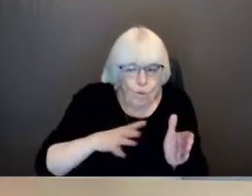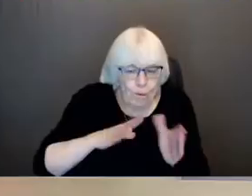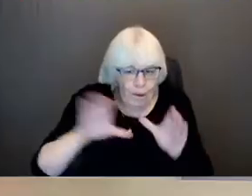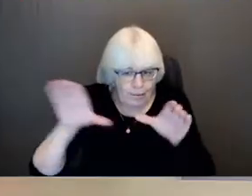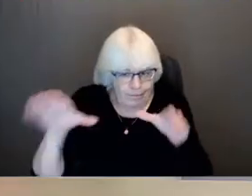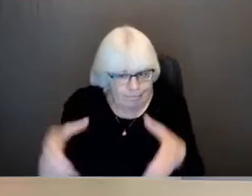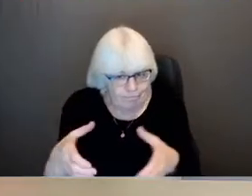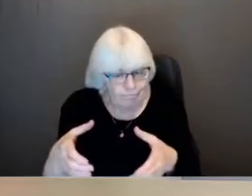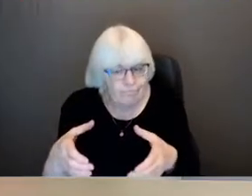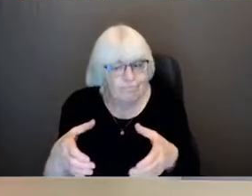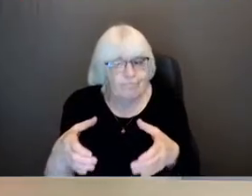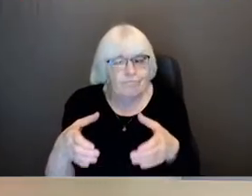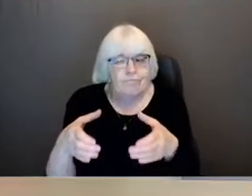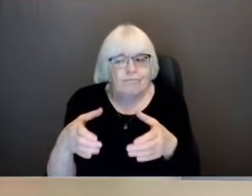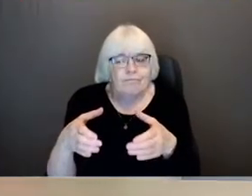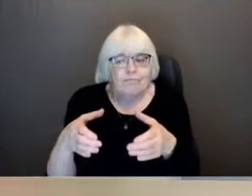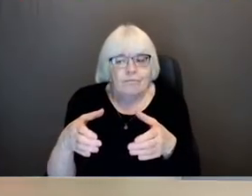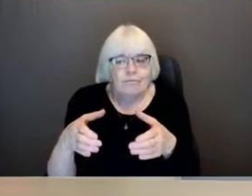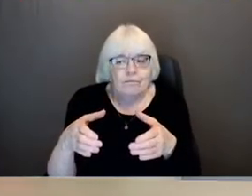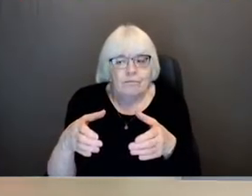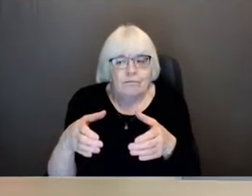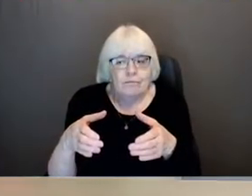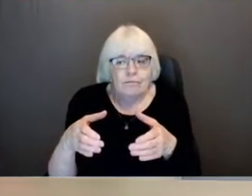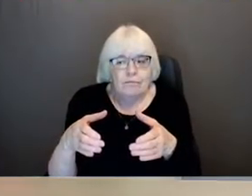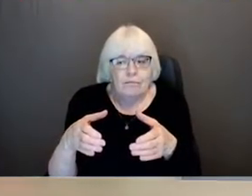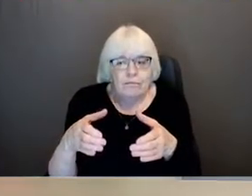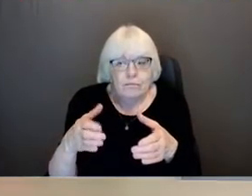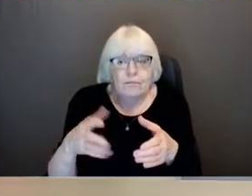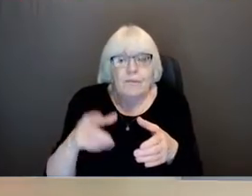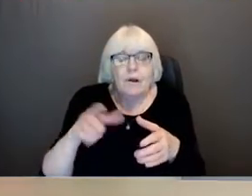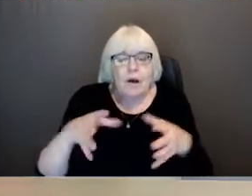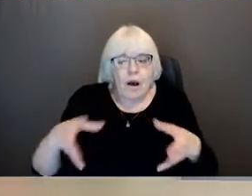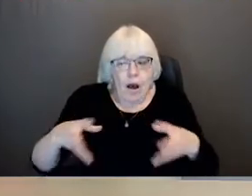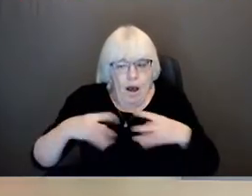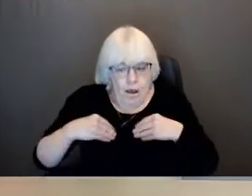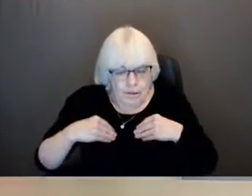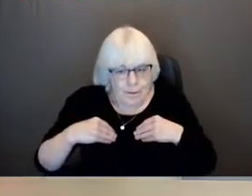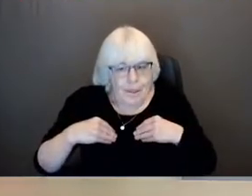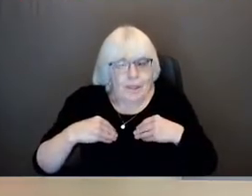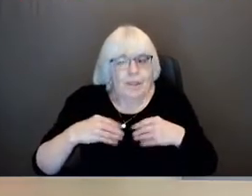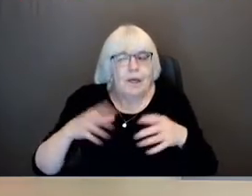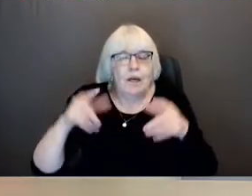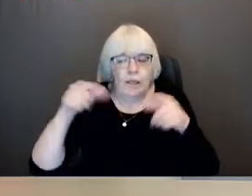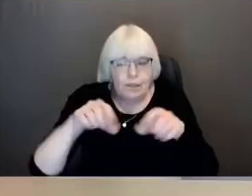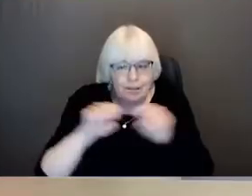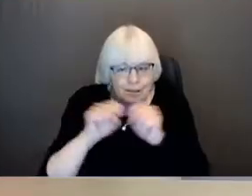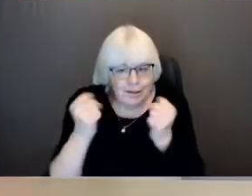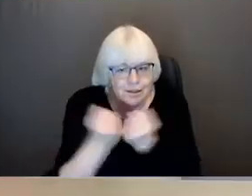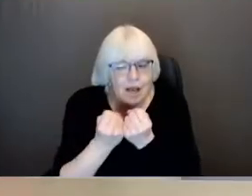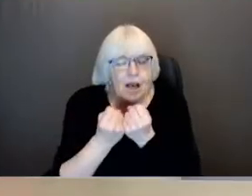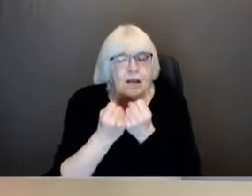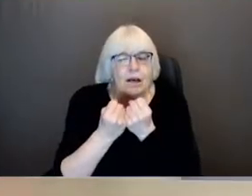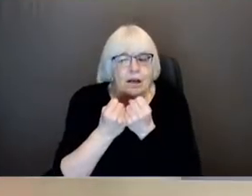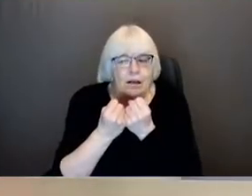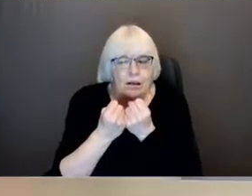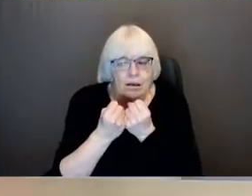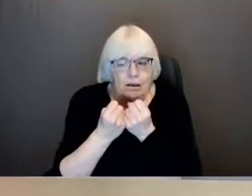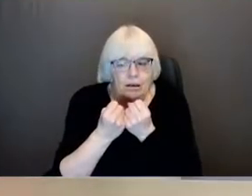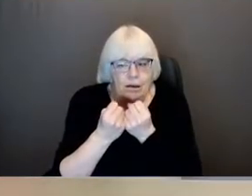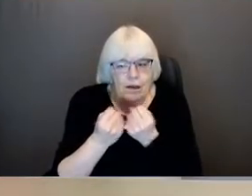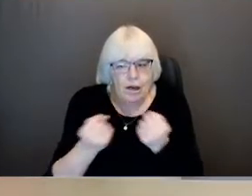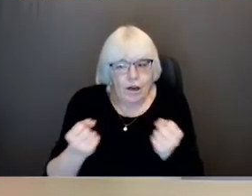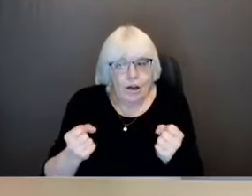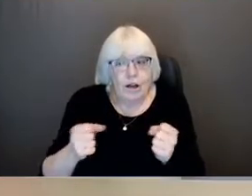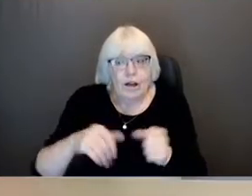Disabilities, family resource centers, shelters and outreach centers, first responders such as fire and EMS, small businesses, and frontline